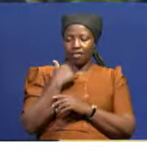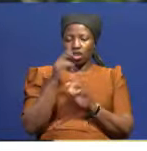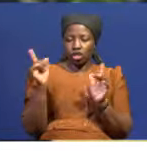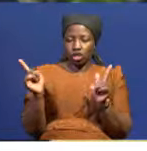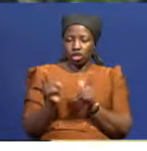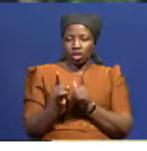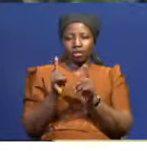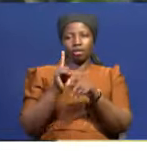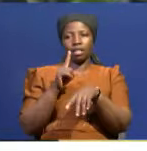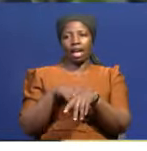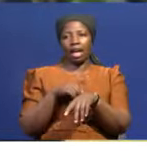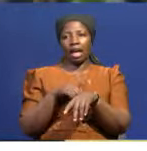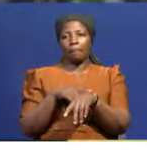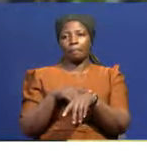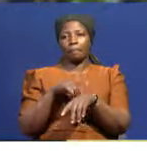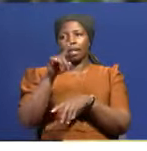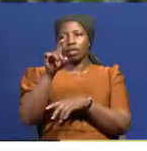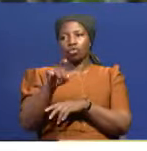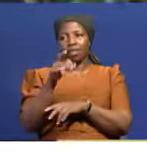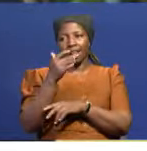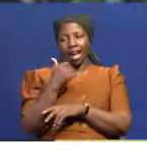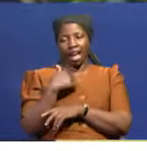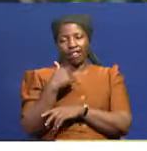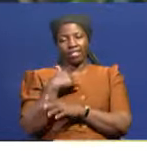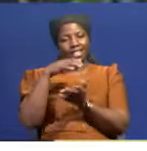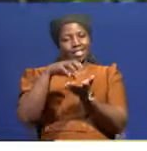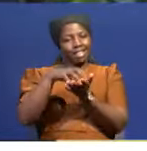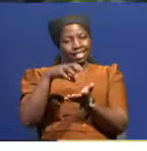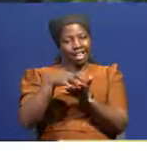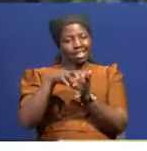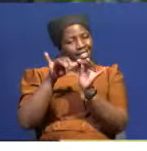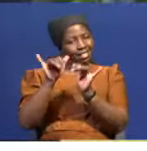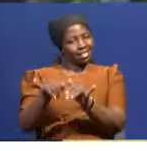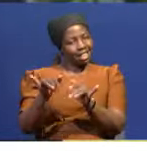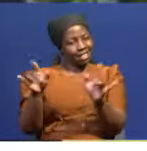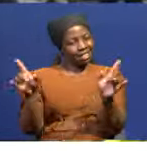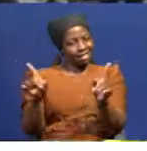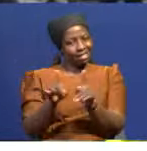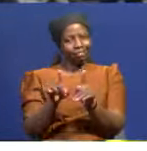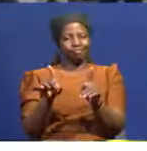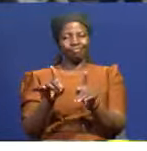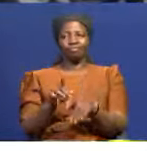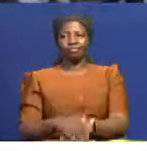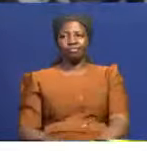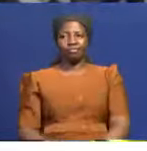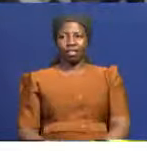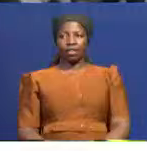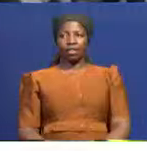it should have the status quo remain as it is.